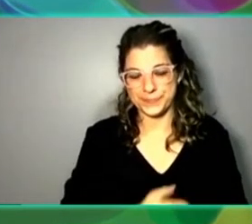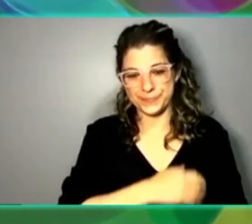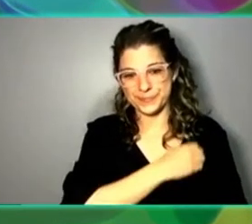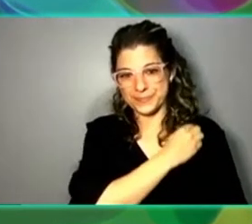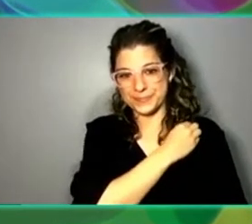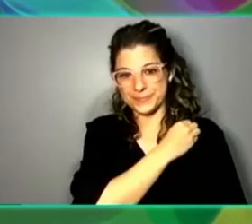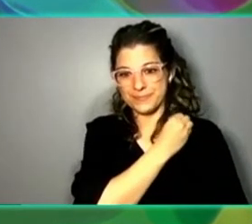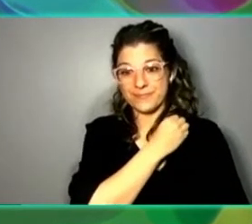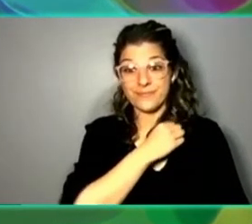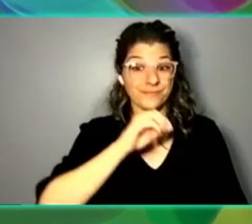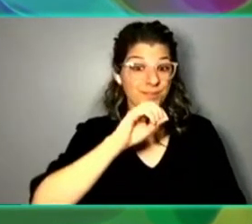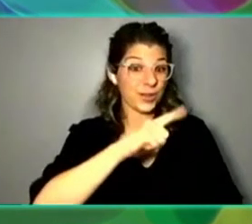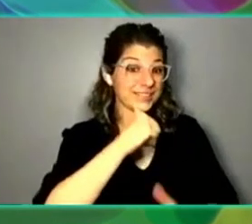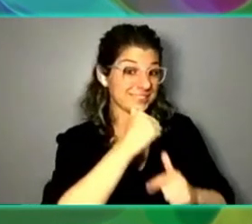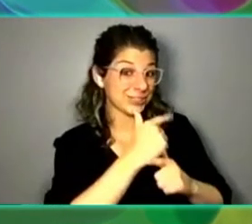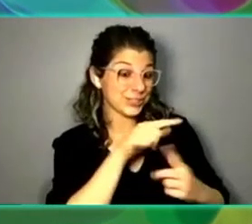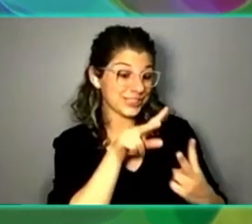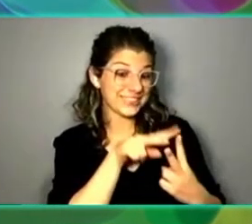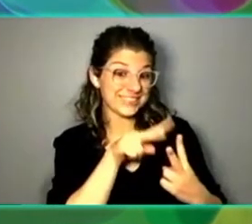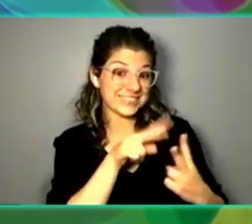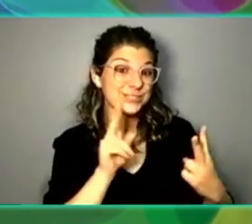All right, sisters.